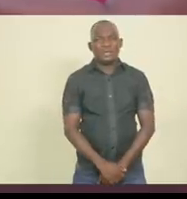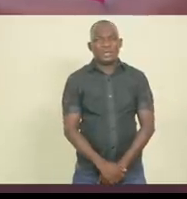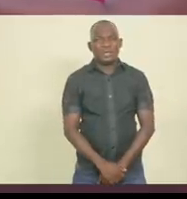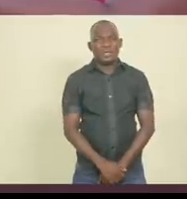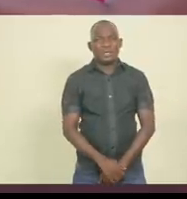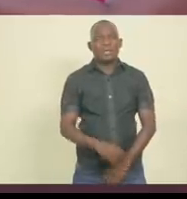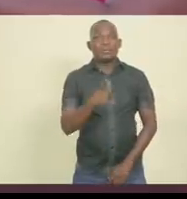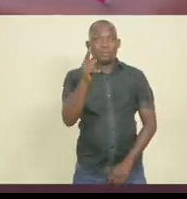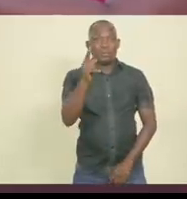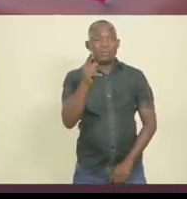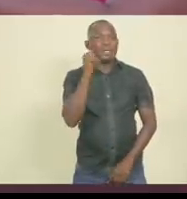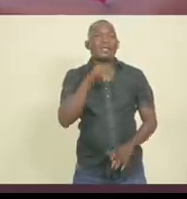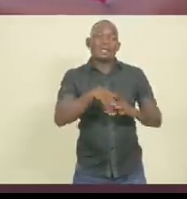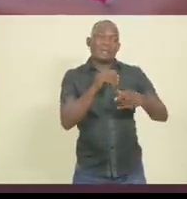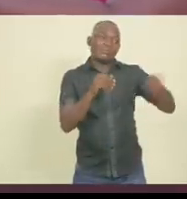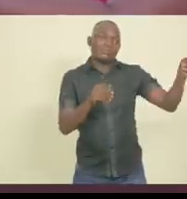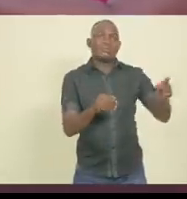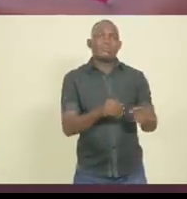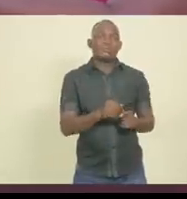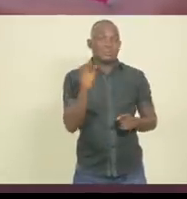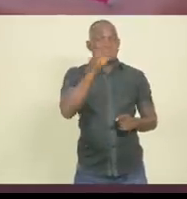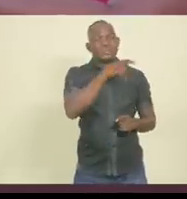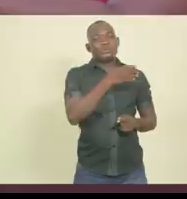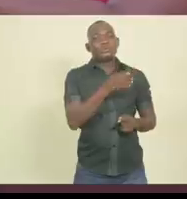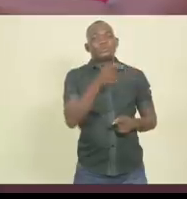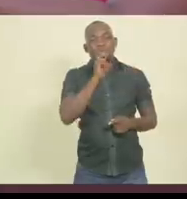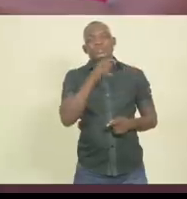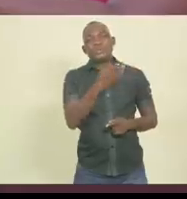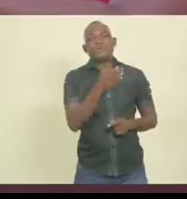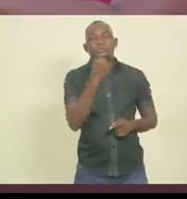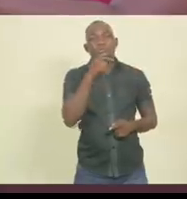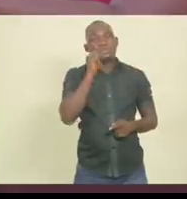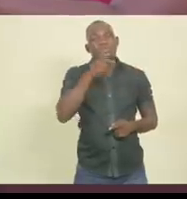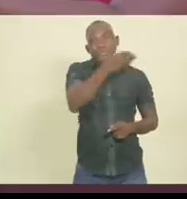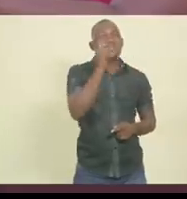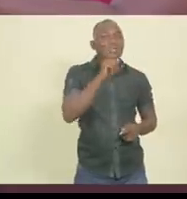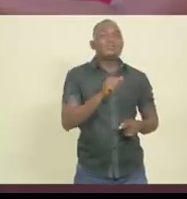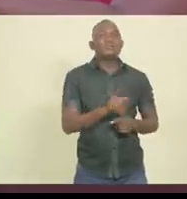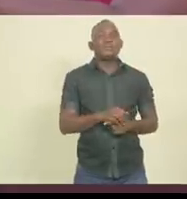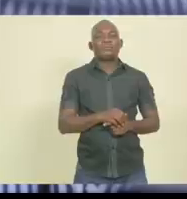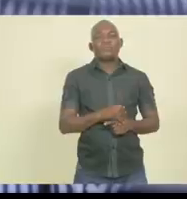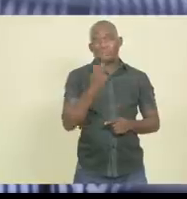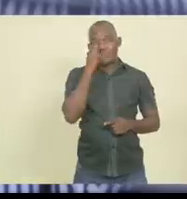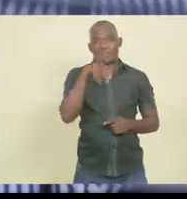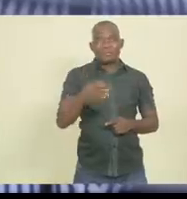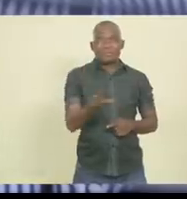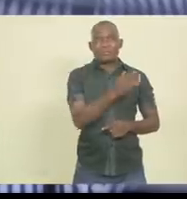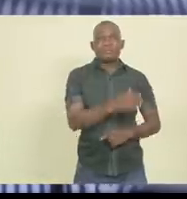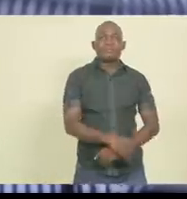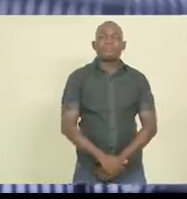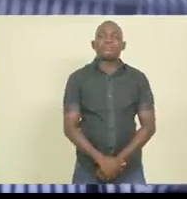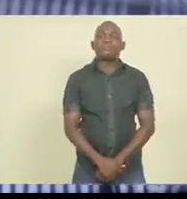Two icy, please. Take the girl out and get her something to eat or drink. Okay.